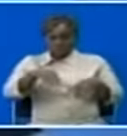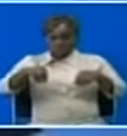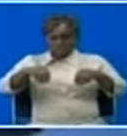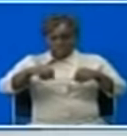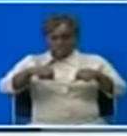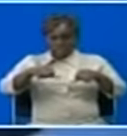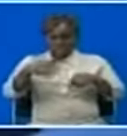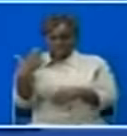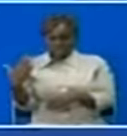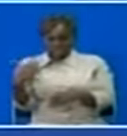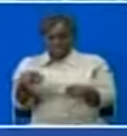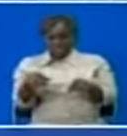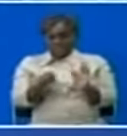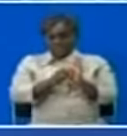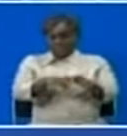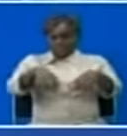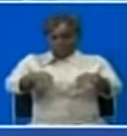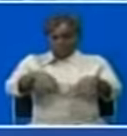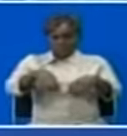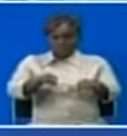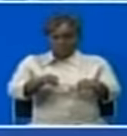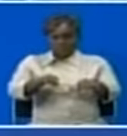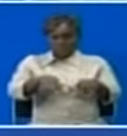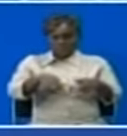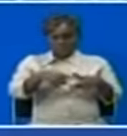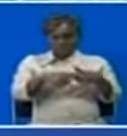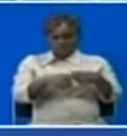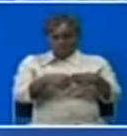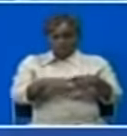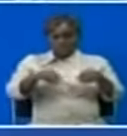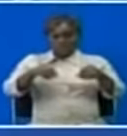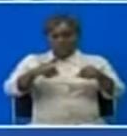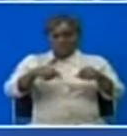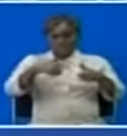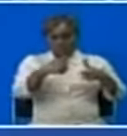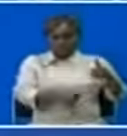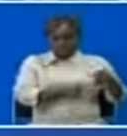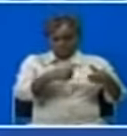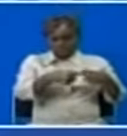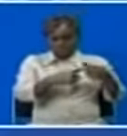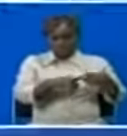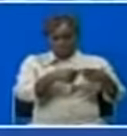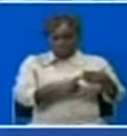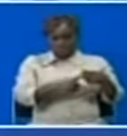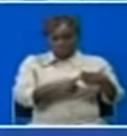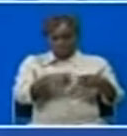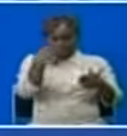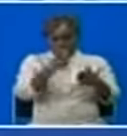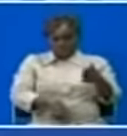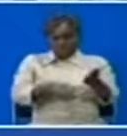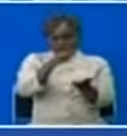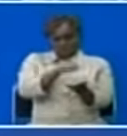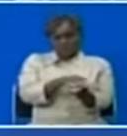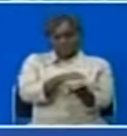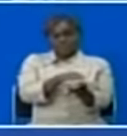making assets such as motorbikes, flour mills and water pumps, all of which will be sold at discounted prices with flexible repayment